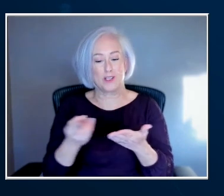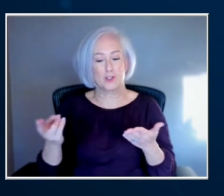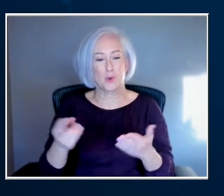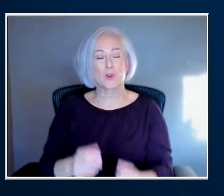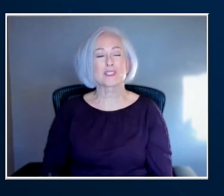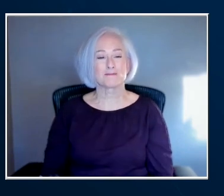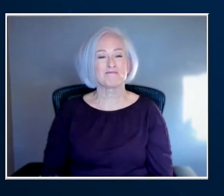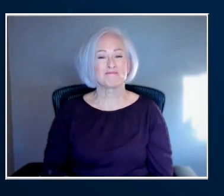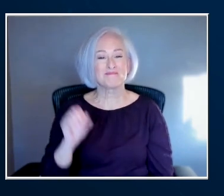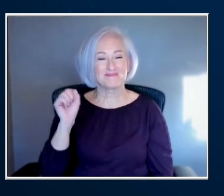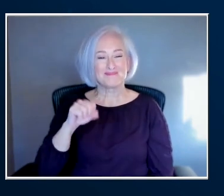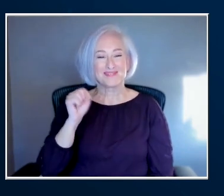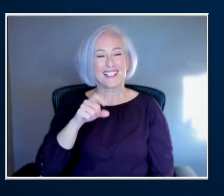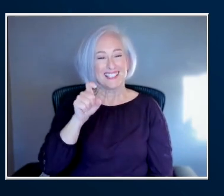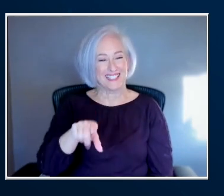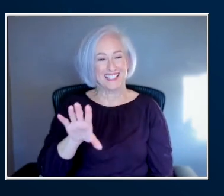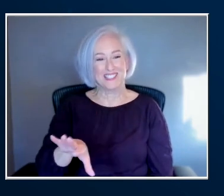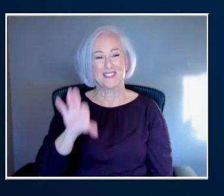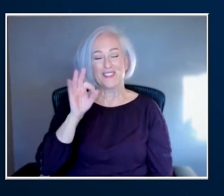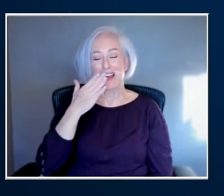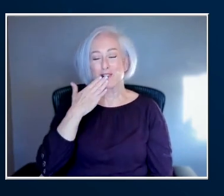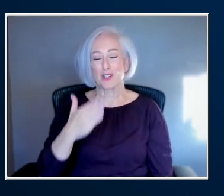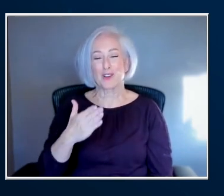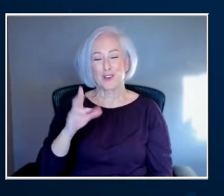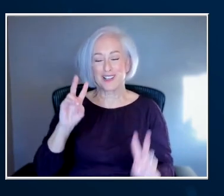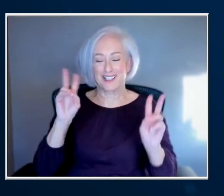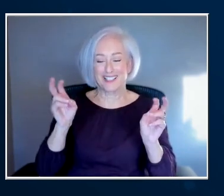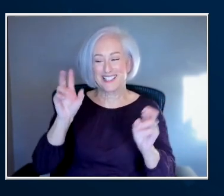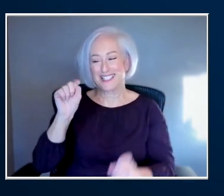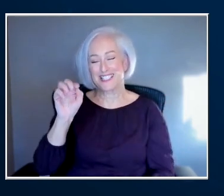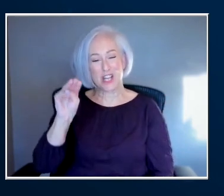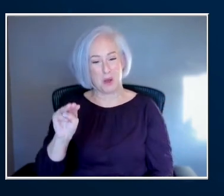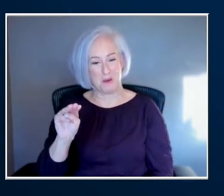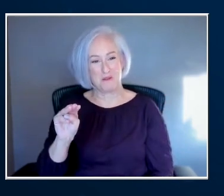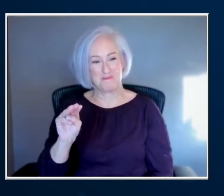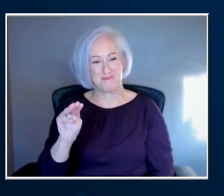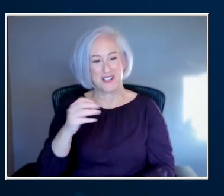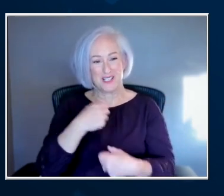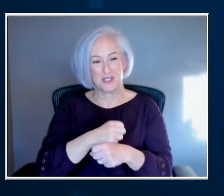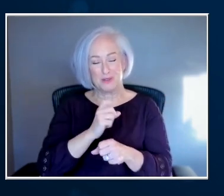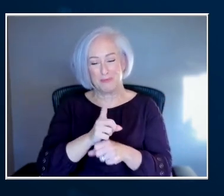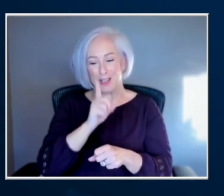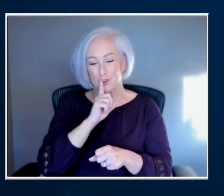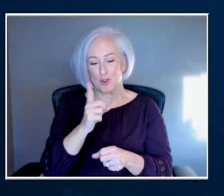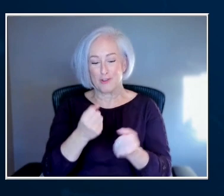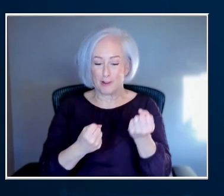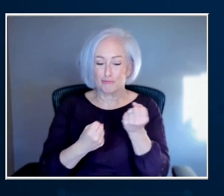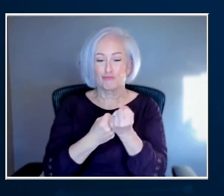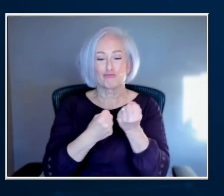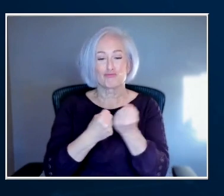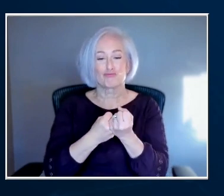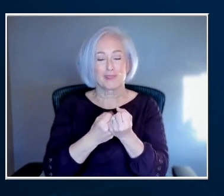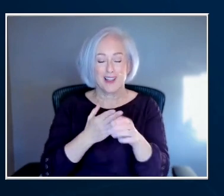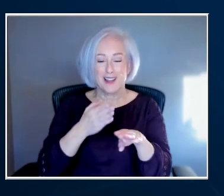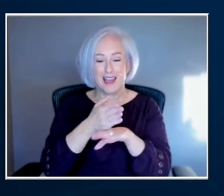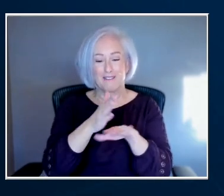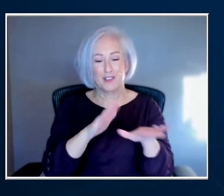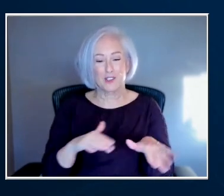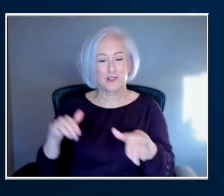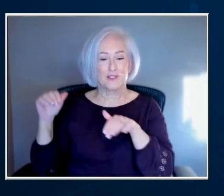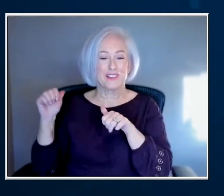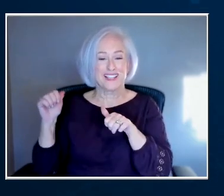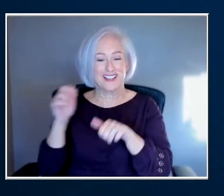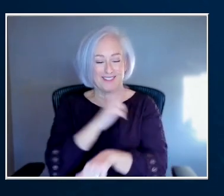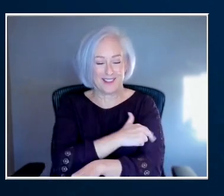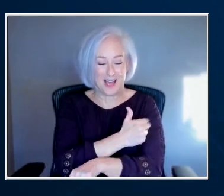to find a good Tom in your life to make sure that they're there to catch the ball after you get out of therapy and rehab. Dr.